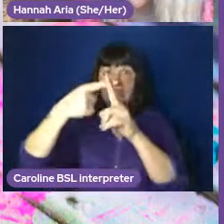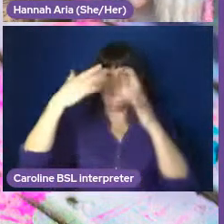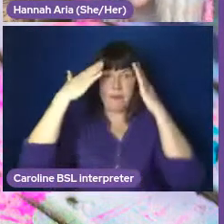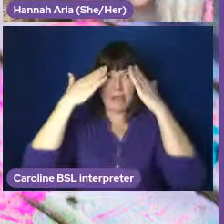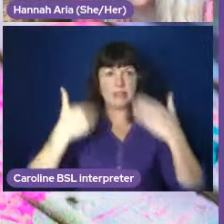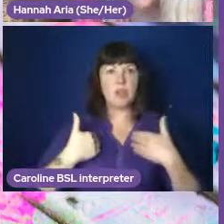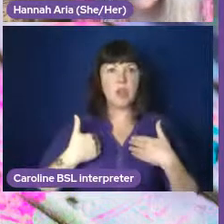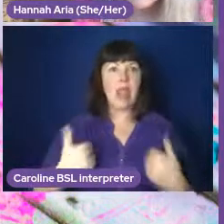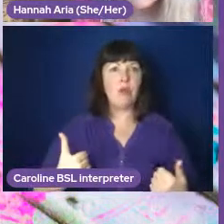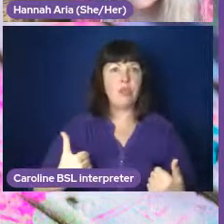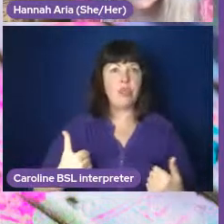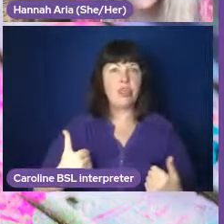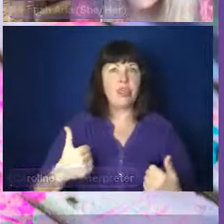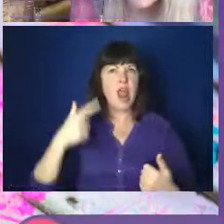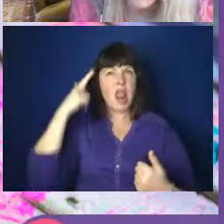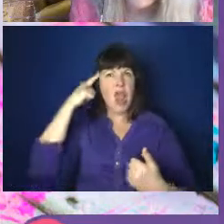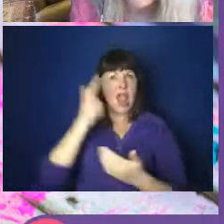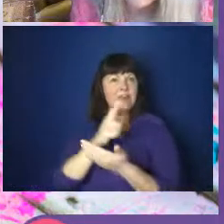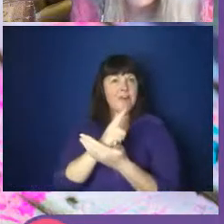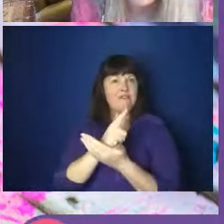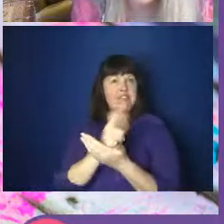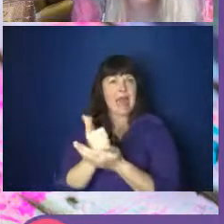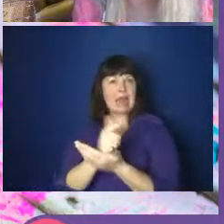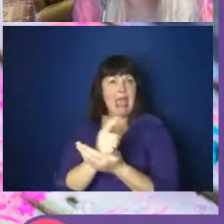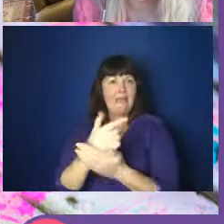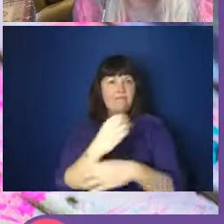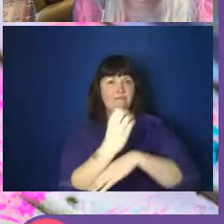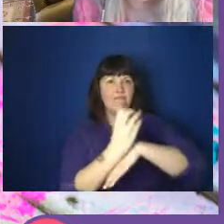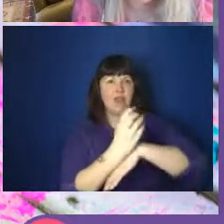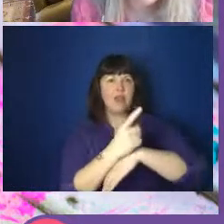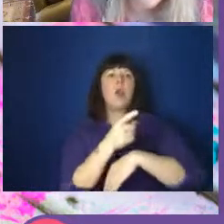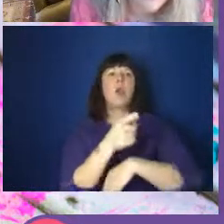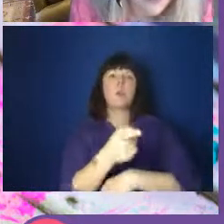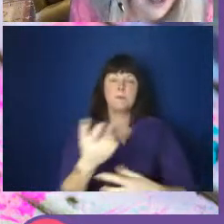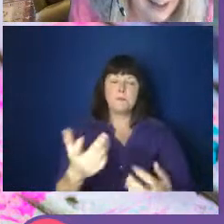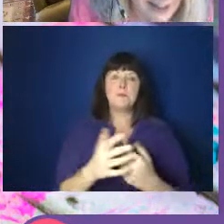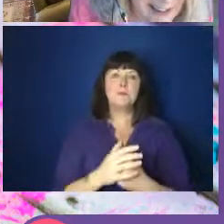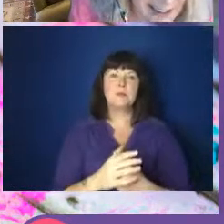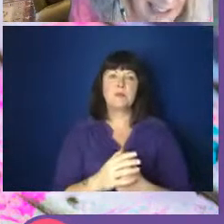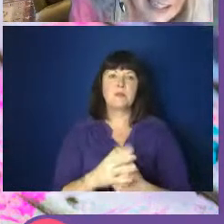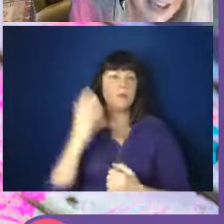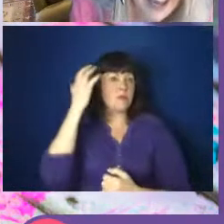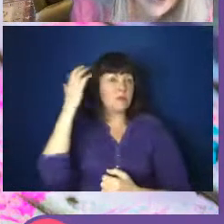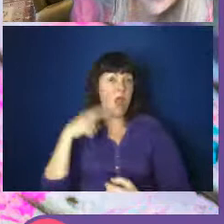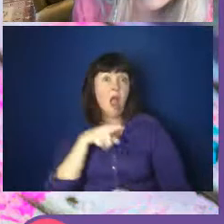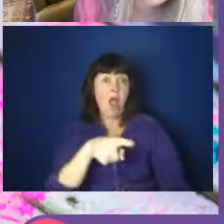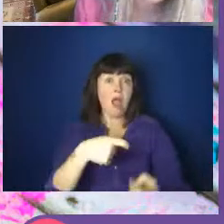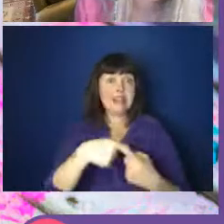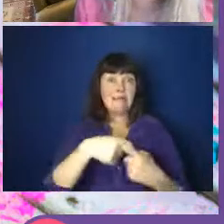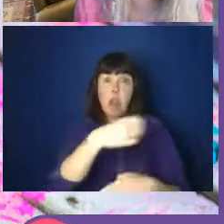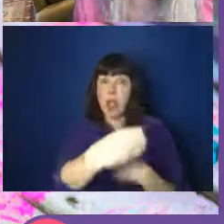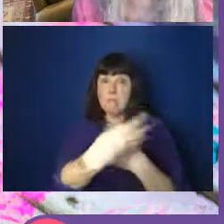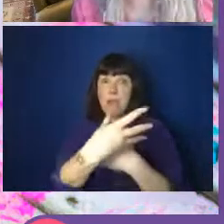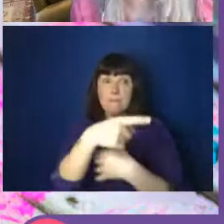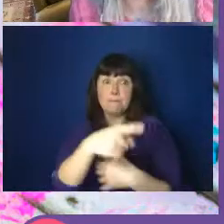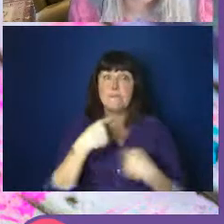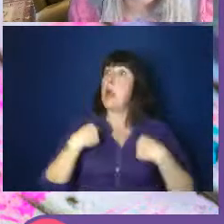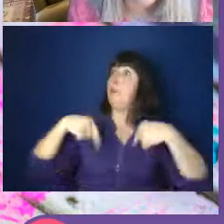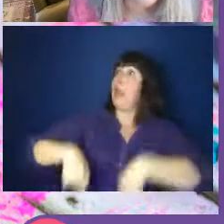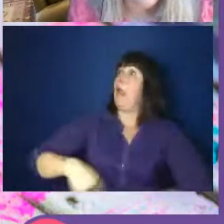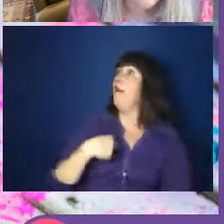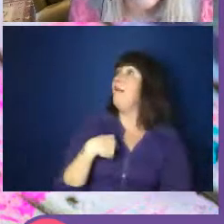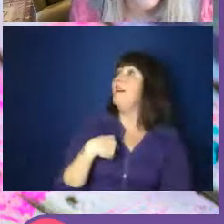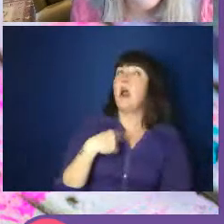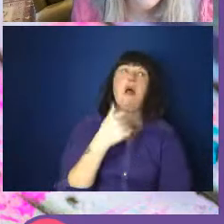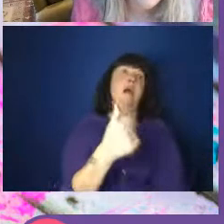like a sat-nav. I quite like the idea of a sat-nav as well. I've got too many ideas. Oh, Caroline is here. Hi, Caroline.